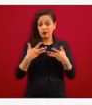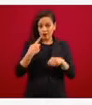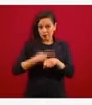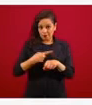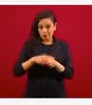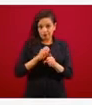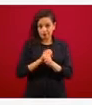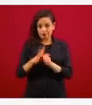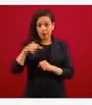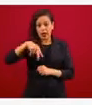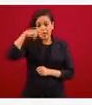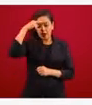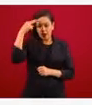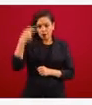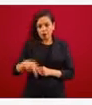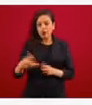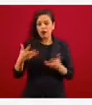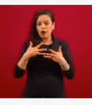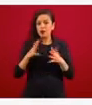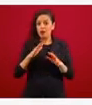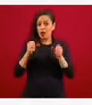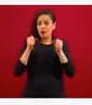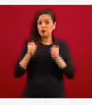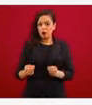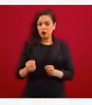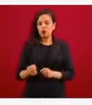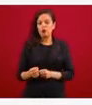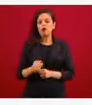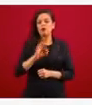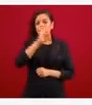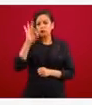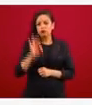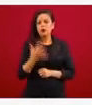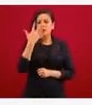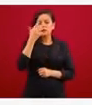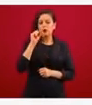average, we have an incidence of confirmed cases of